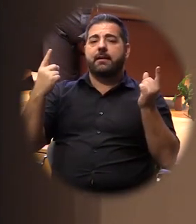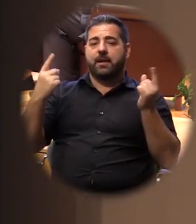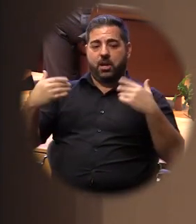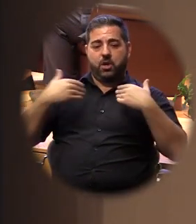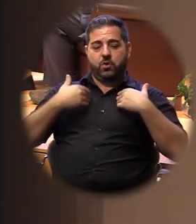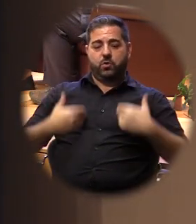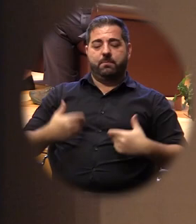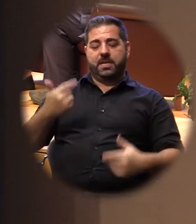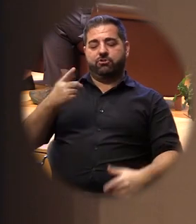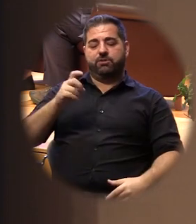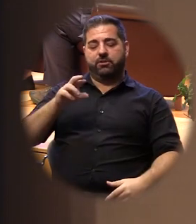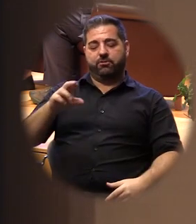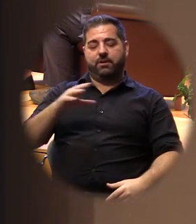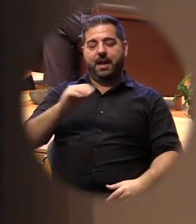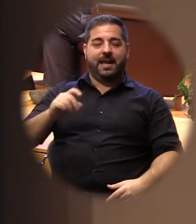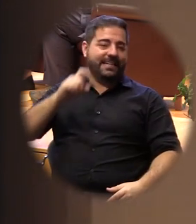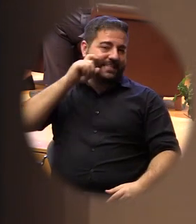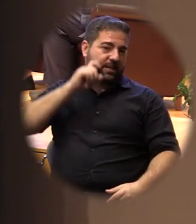human gender sexuality,